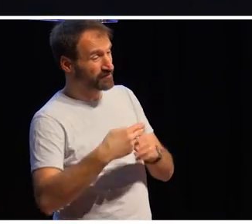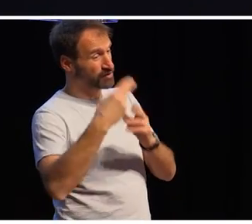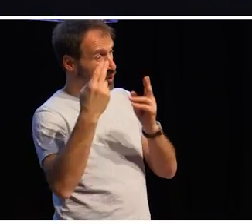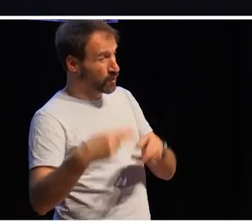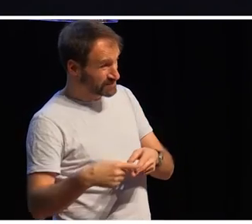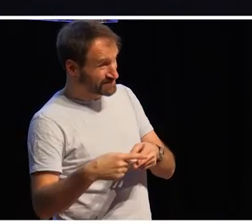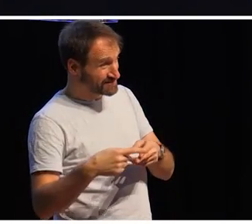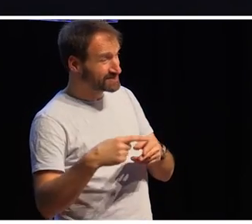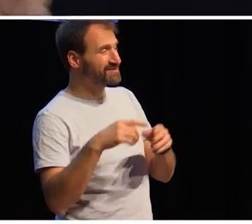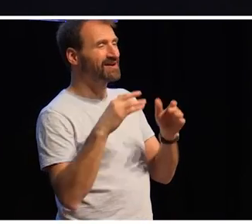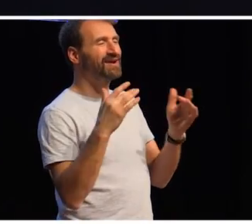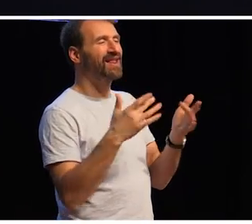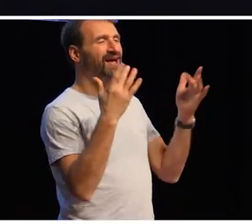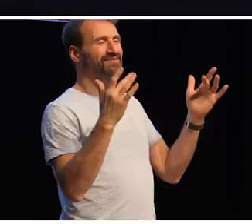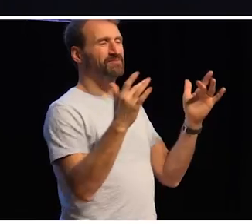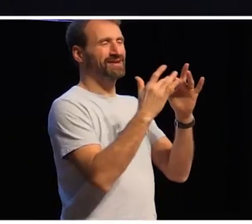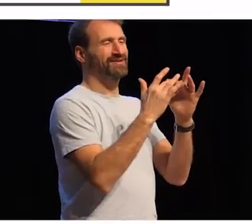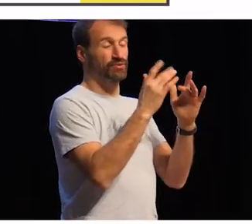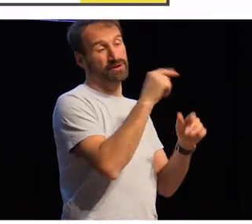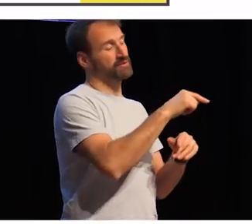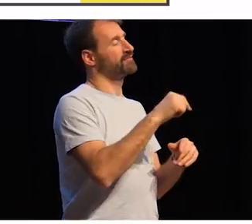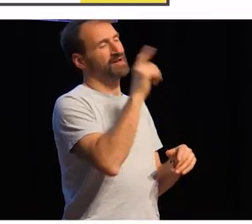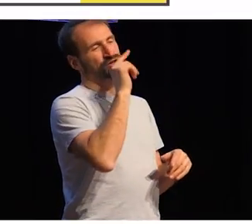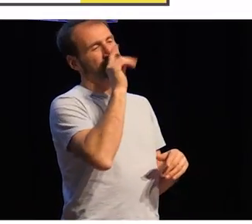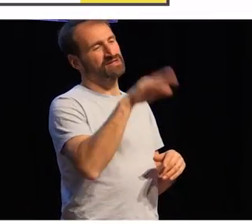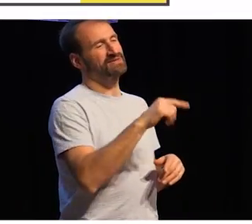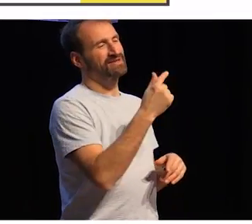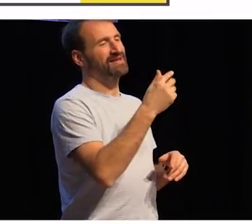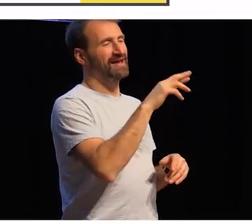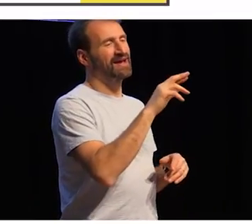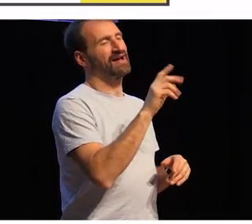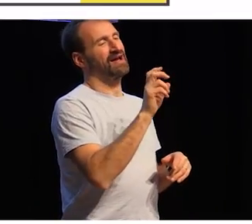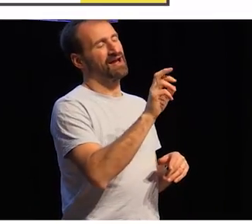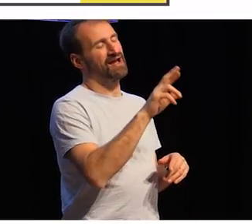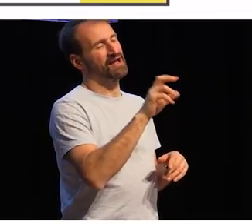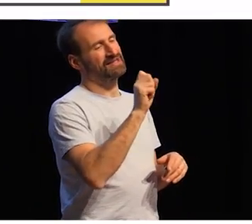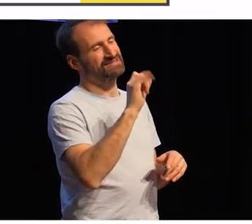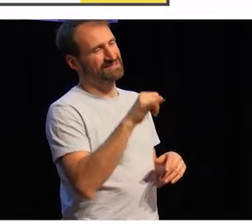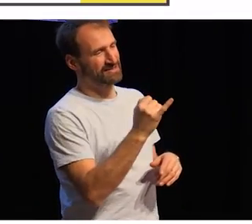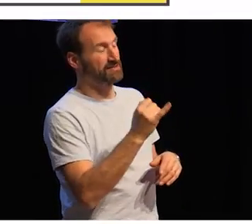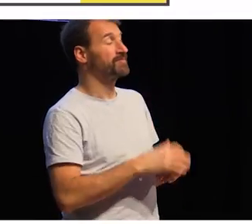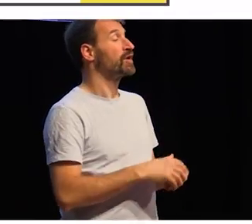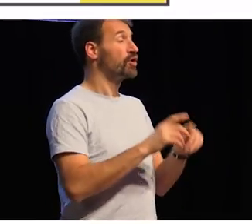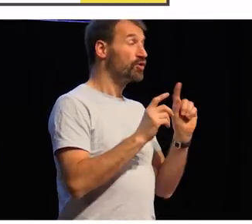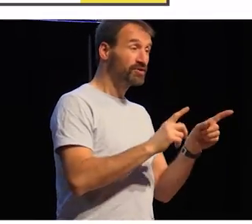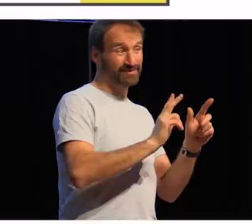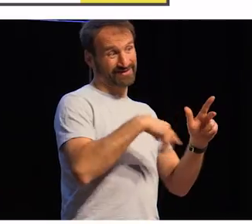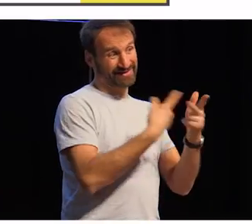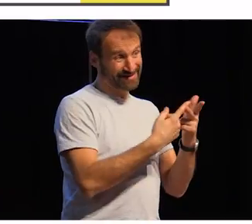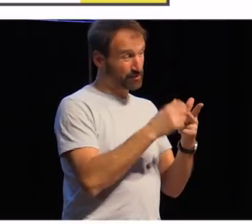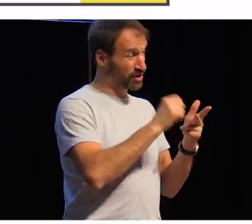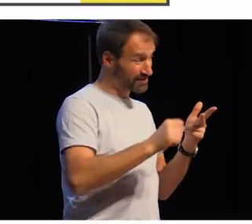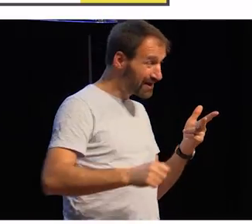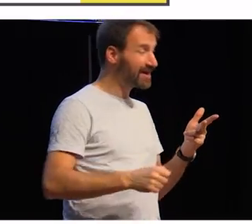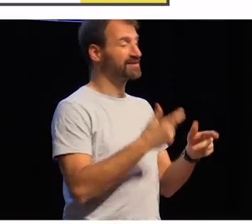with the TX and the RX LEDs. And the last one is hardware with wireless capabilities, whether it's short range or